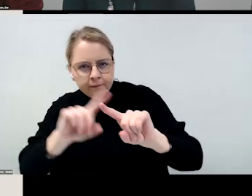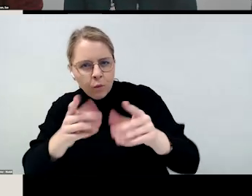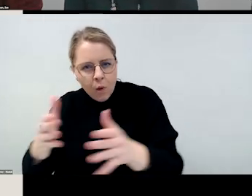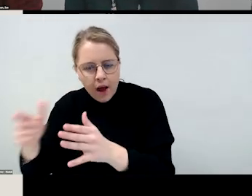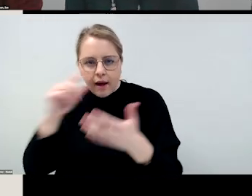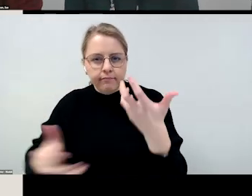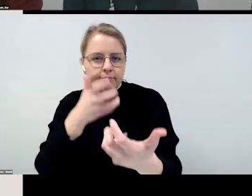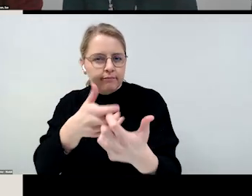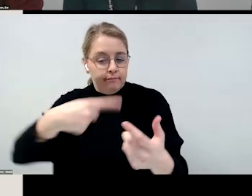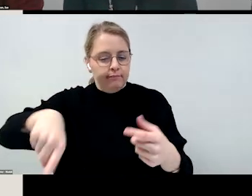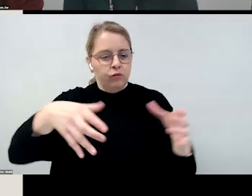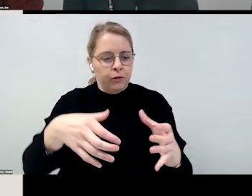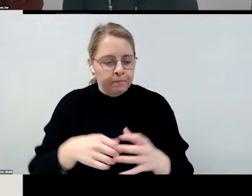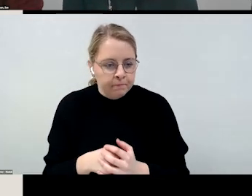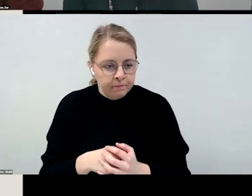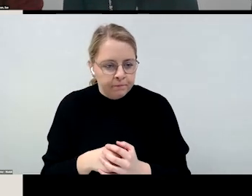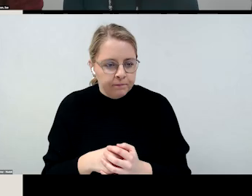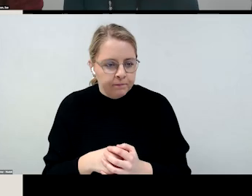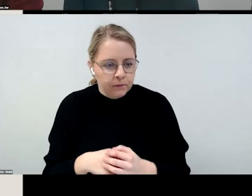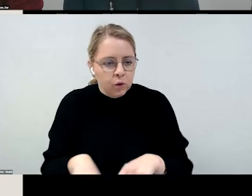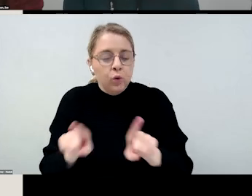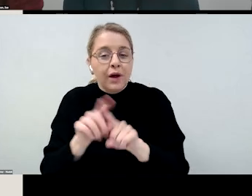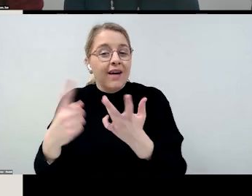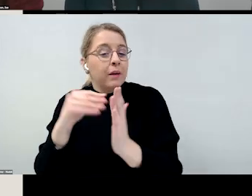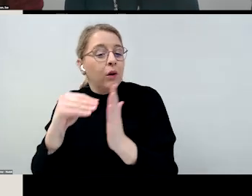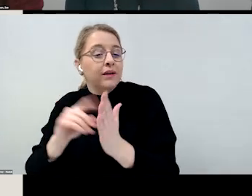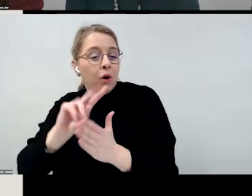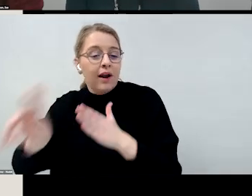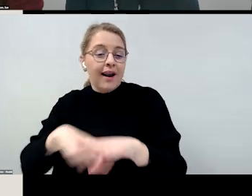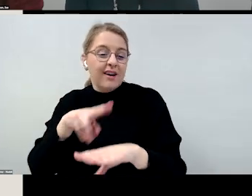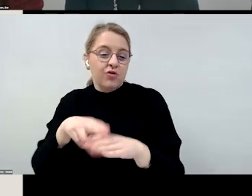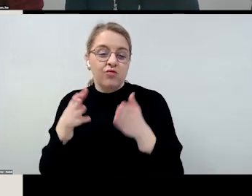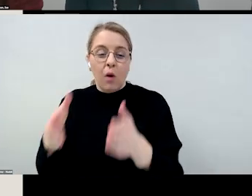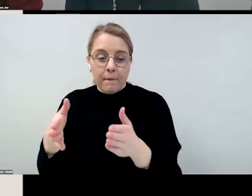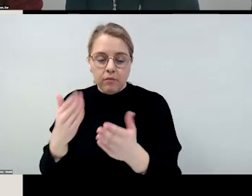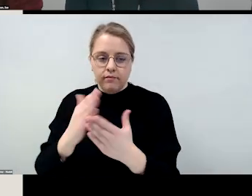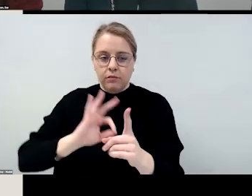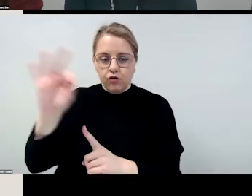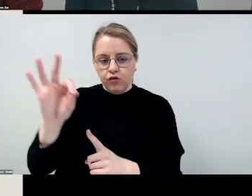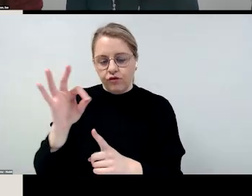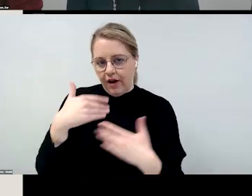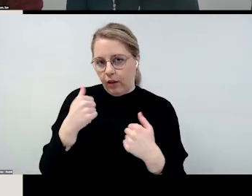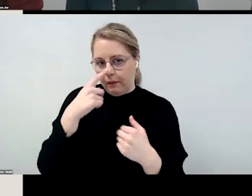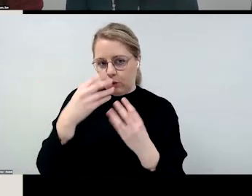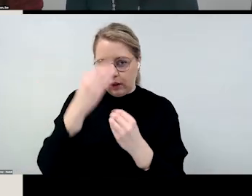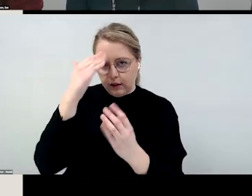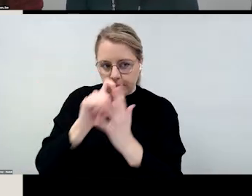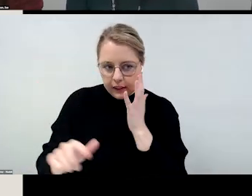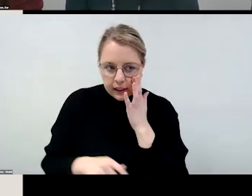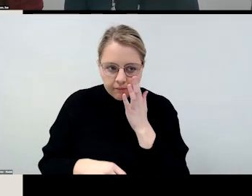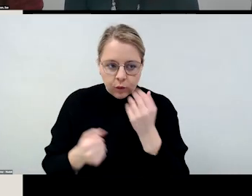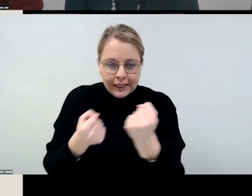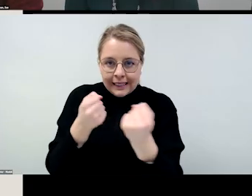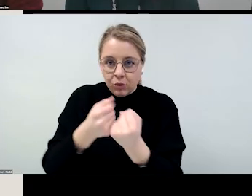have other policy like the National Roadmap and the National Preventive Health Strategies too, which really highlight the need for supporting healthcare professionals